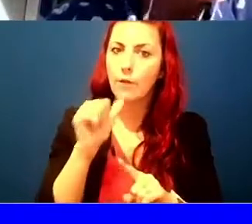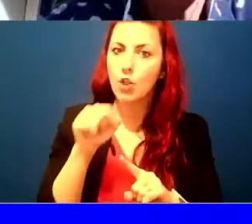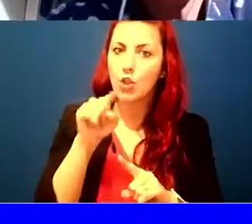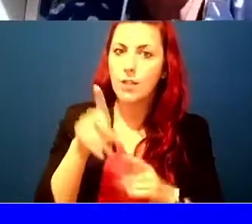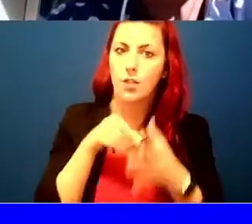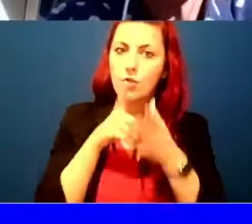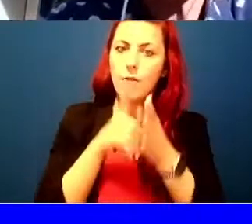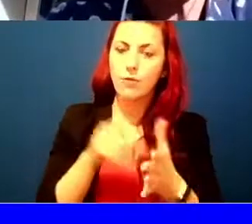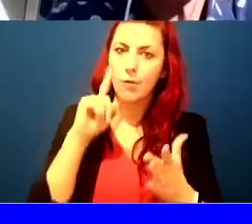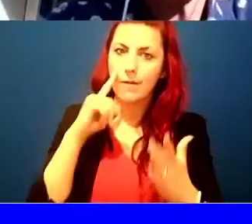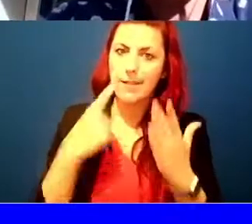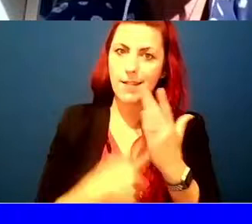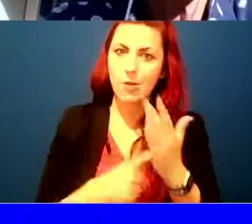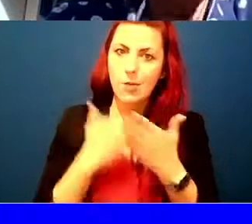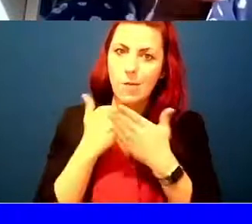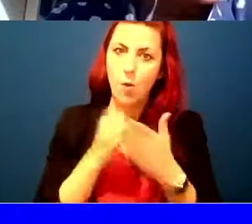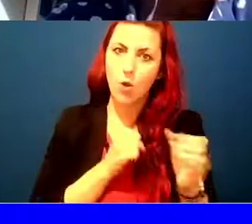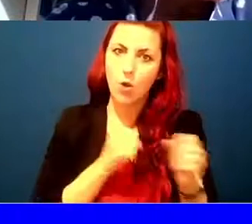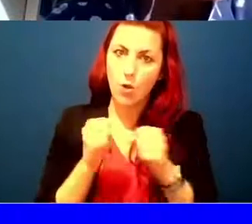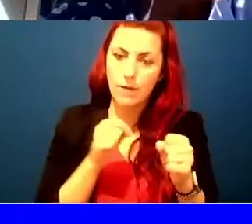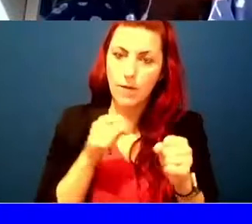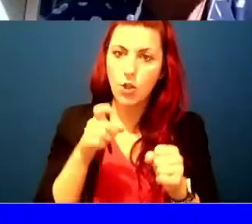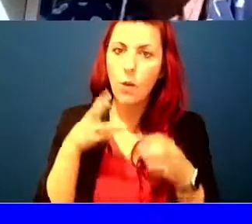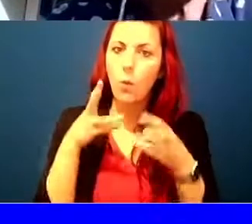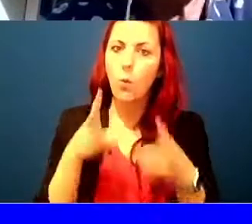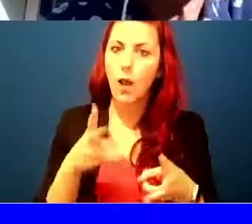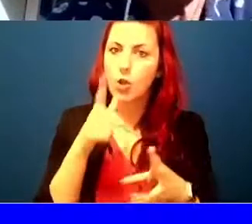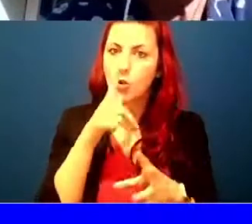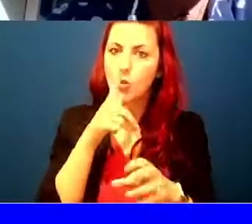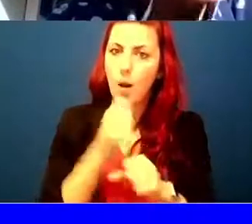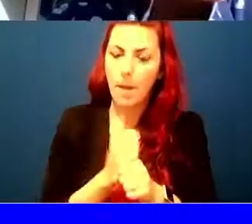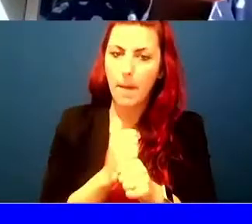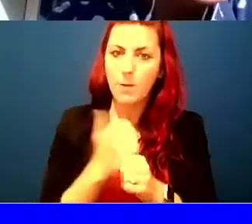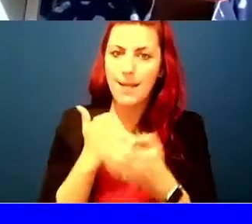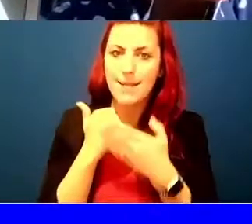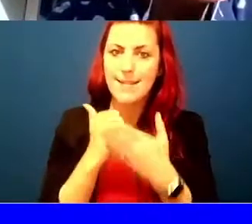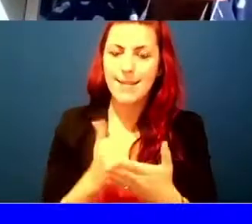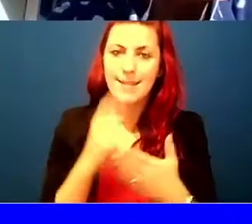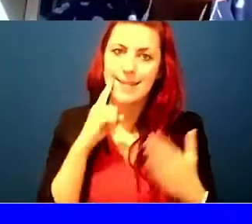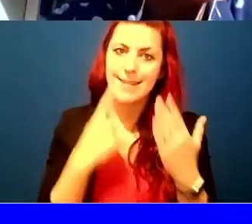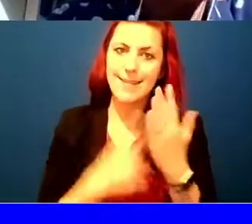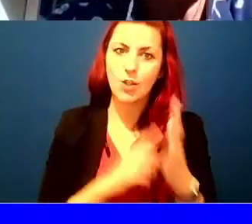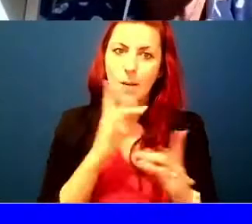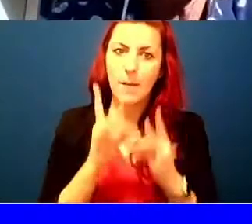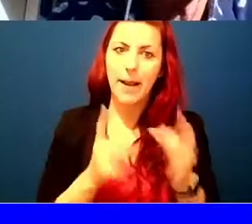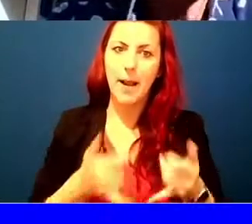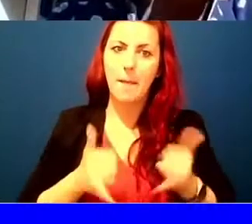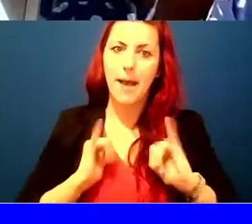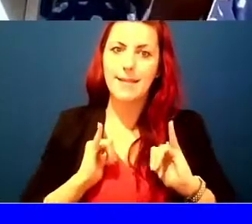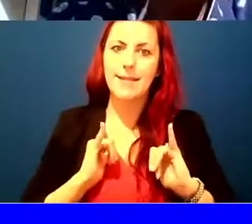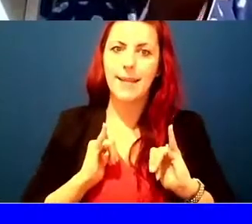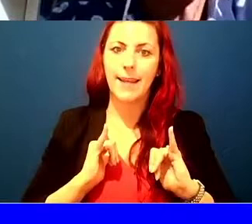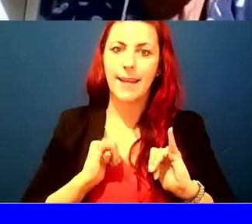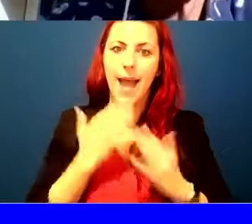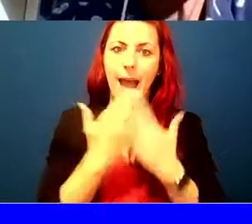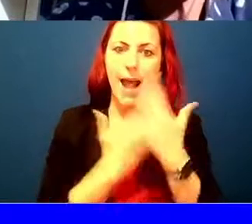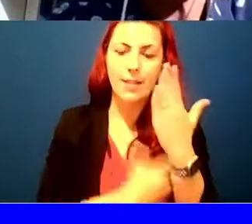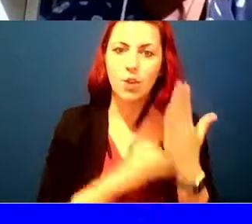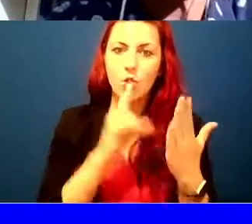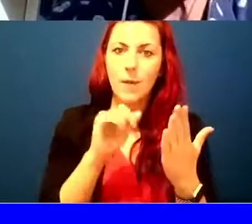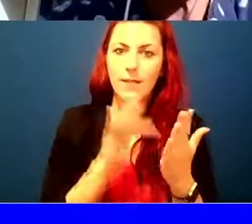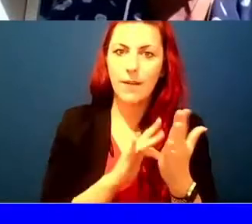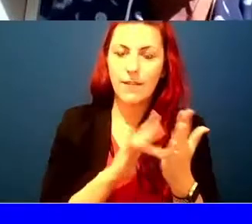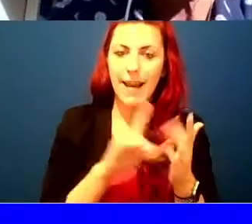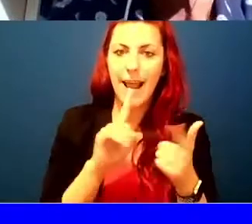Support Service, who is going to talk to you about the Assisted Decision-Making Capacity Act 2015 and the criminal